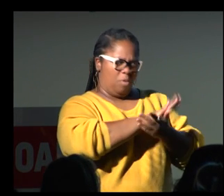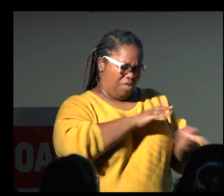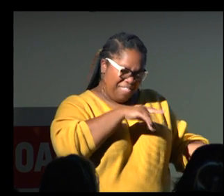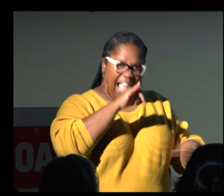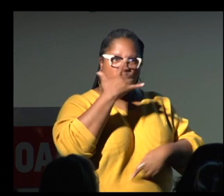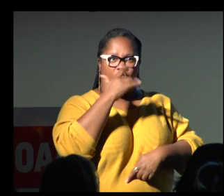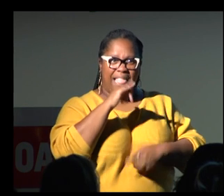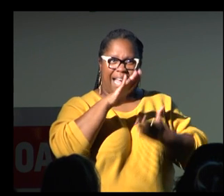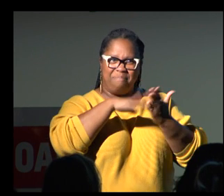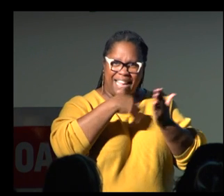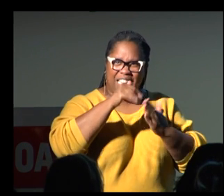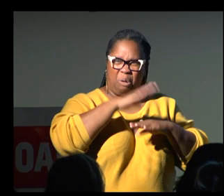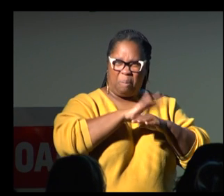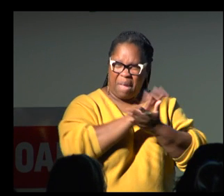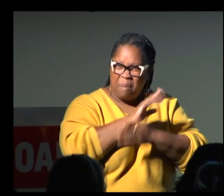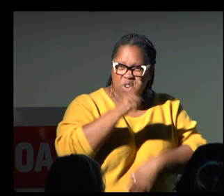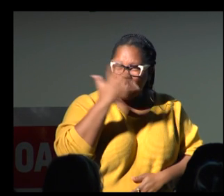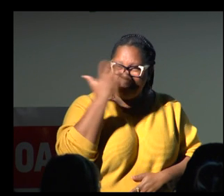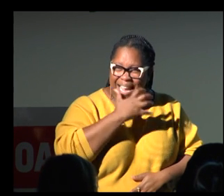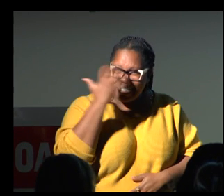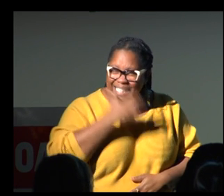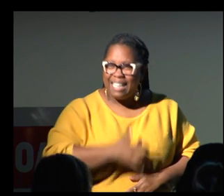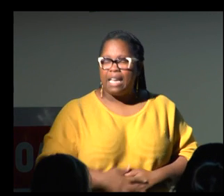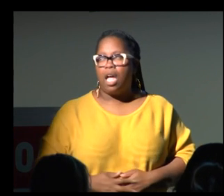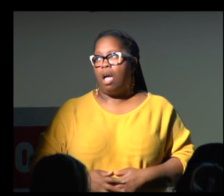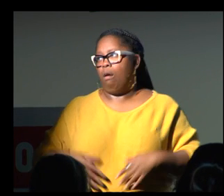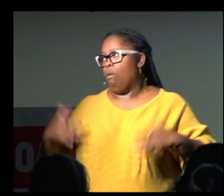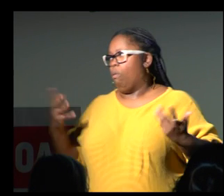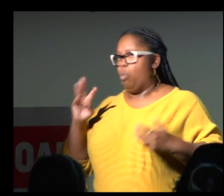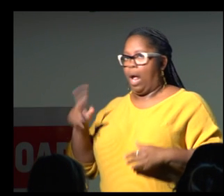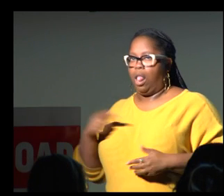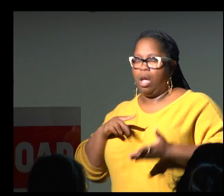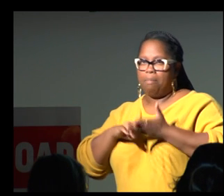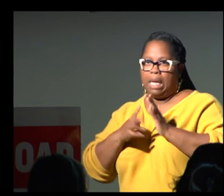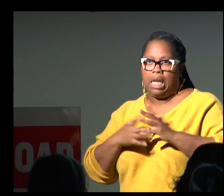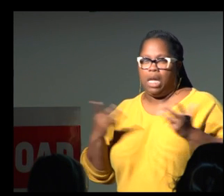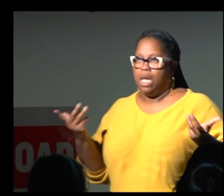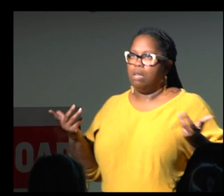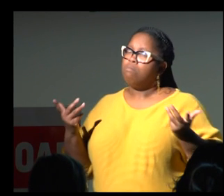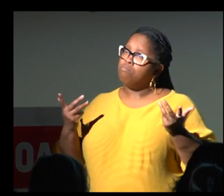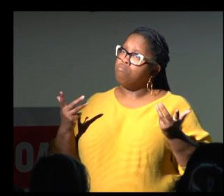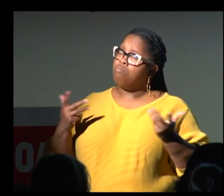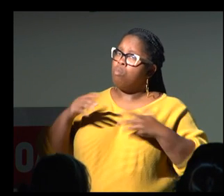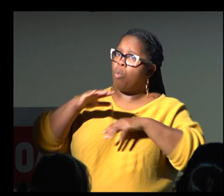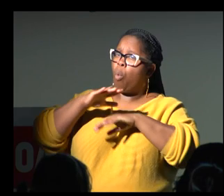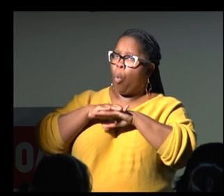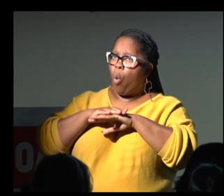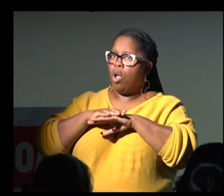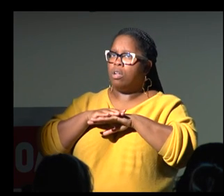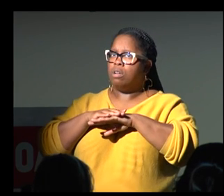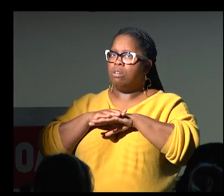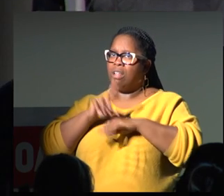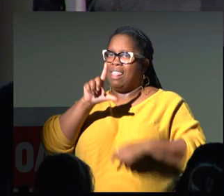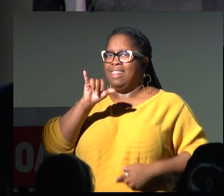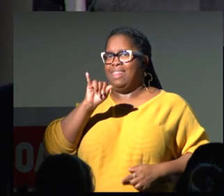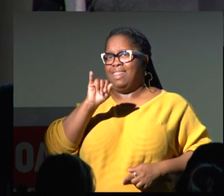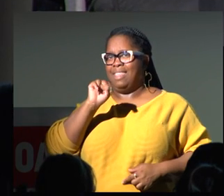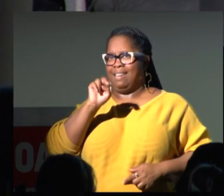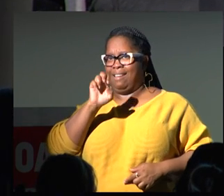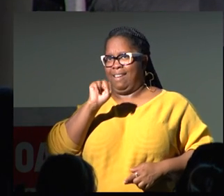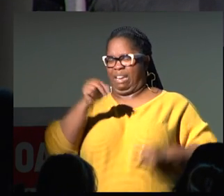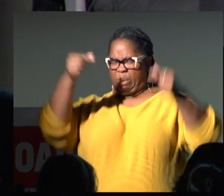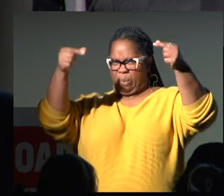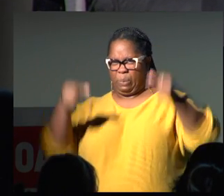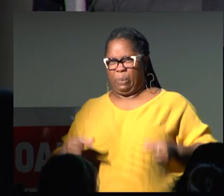It's you're amazing on paper. Well, you know what? I mean, there are benefits to making works on, like, linen canvas. Right. Because